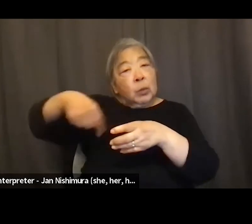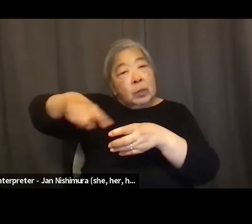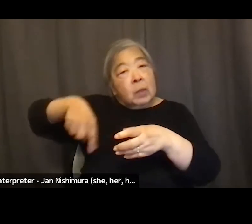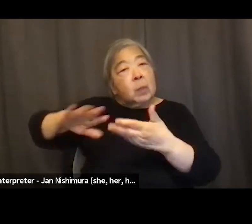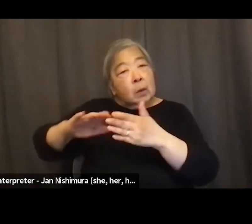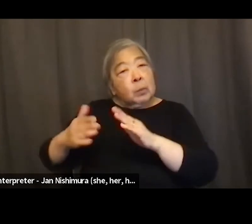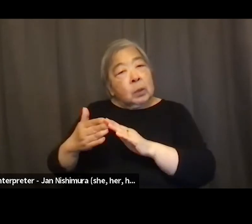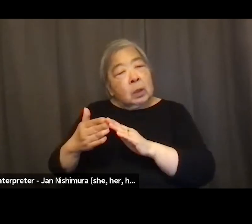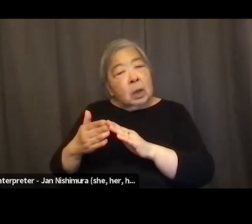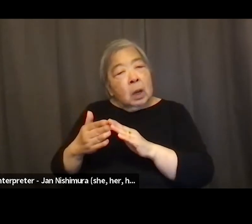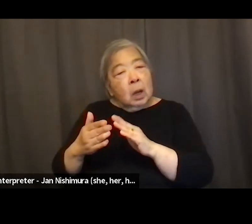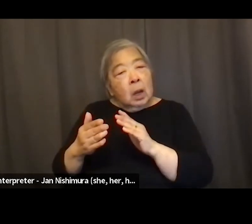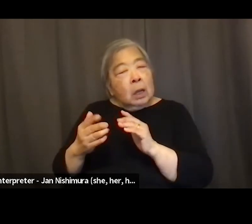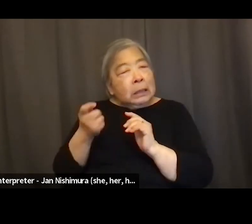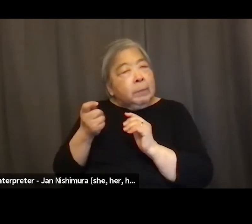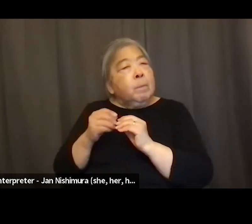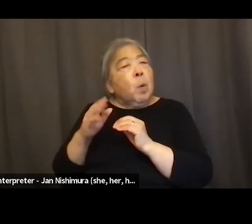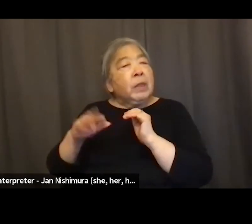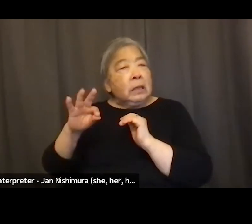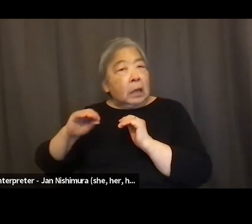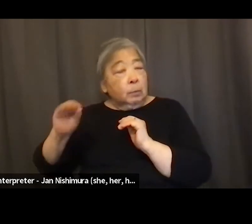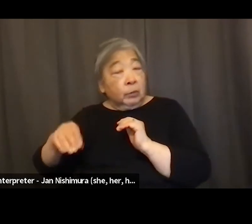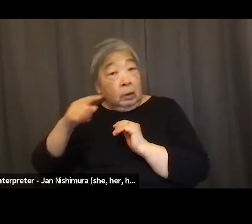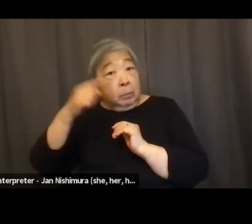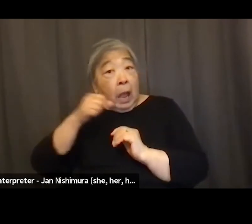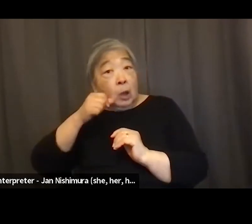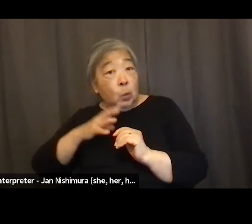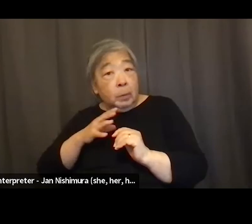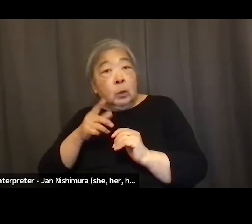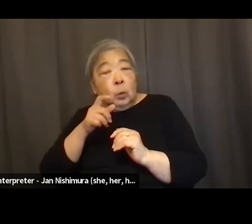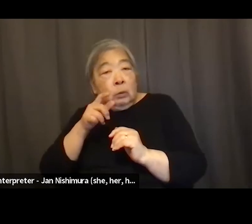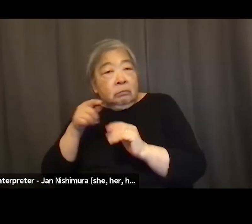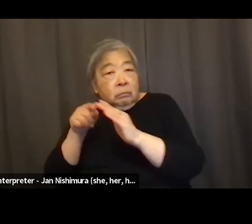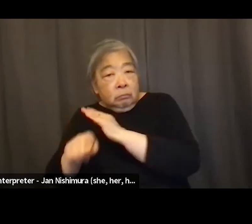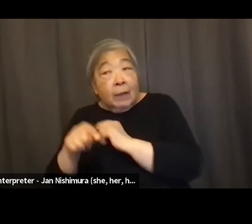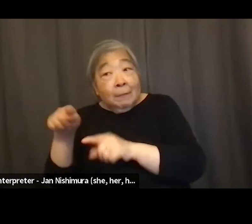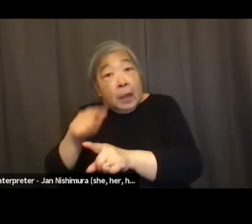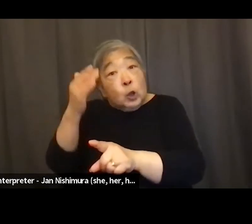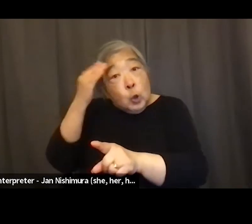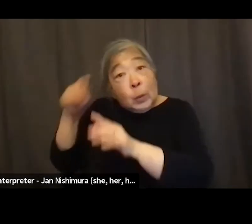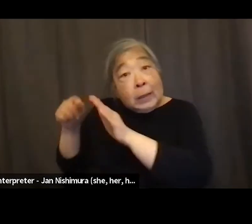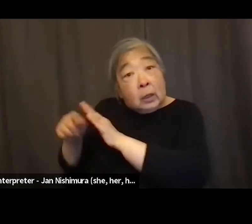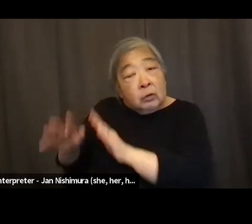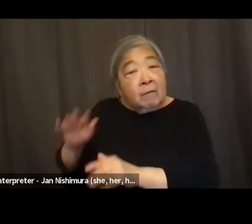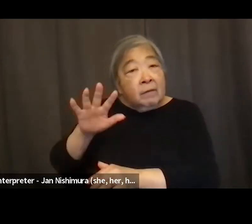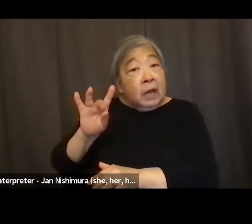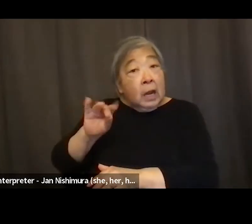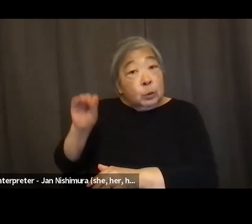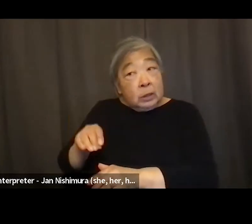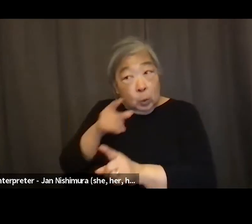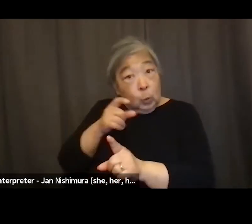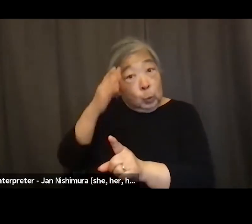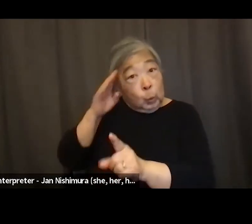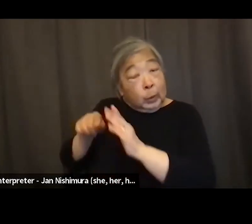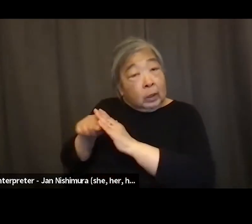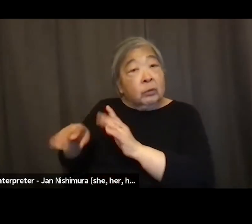While slightly more than 90% of Black women victims of homicide knew their killers, 58% of those who knew their killers